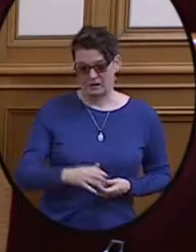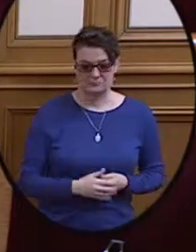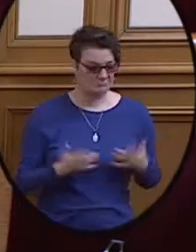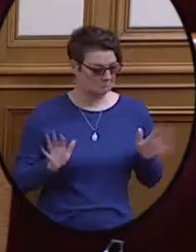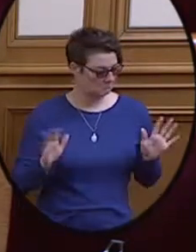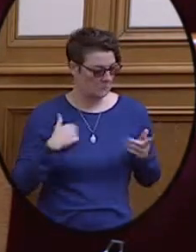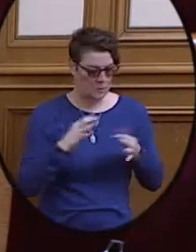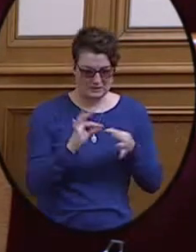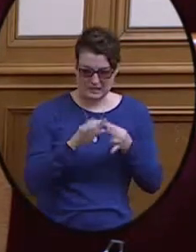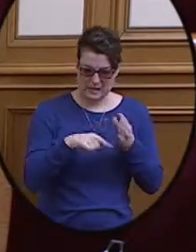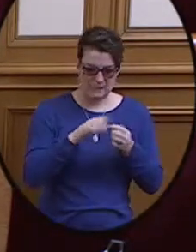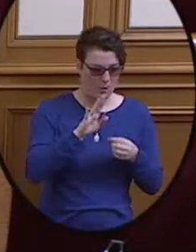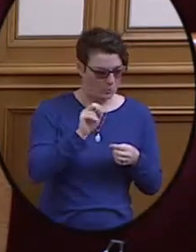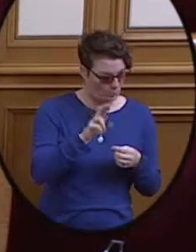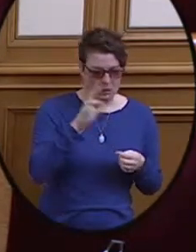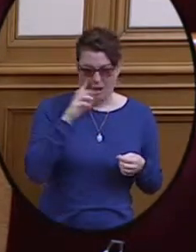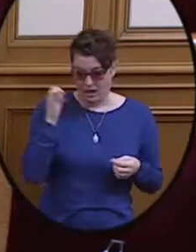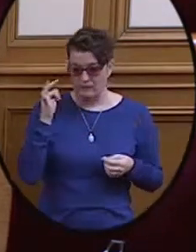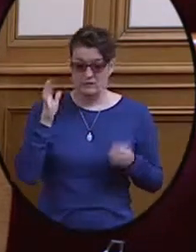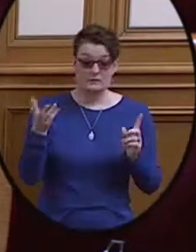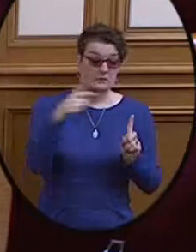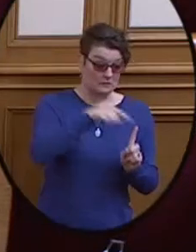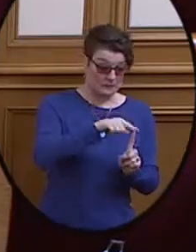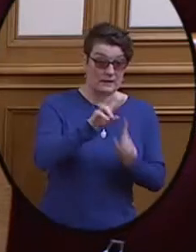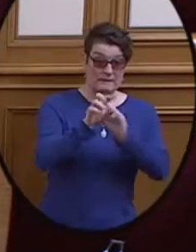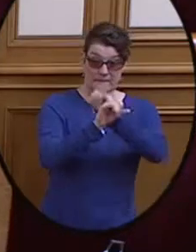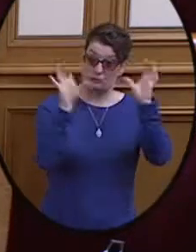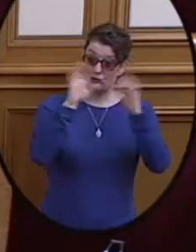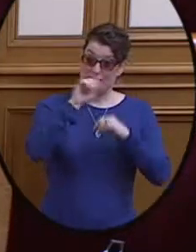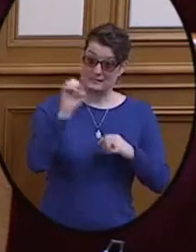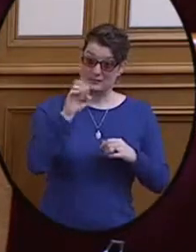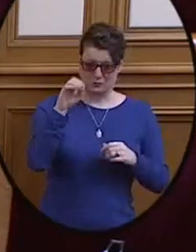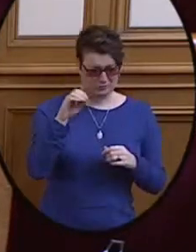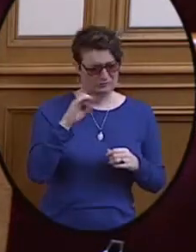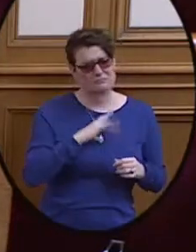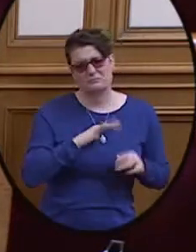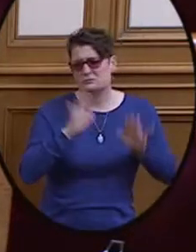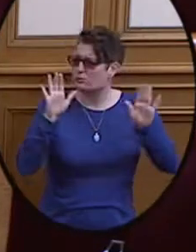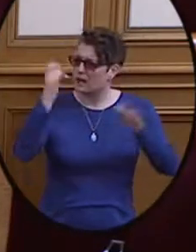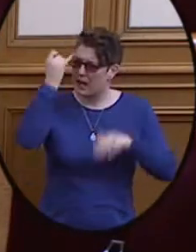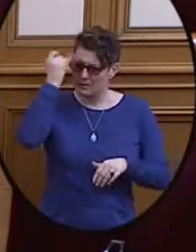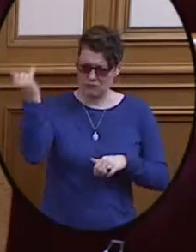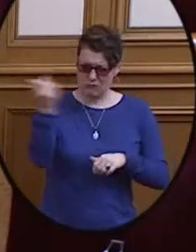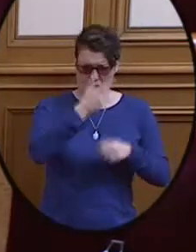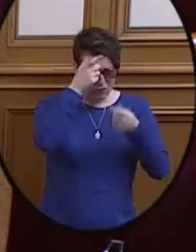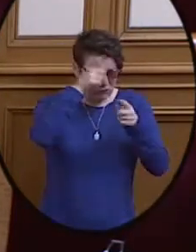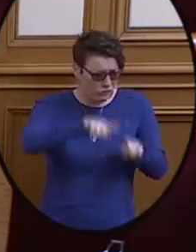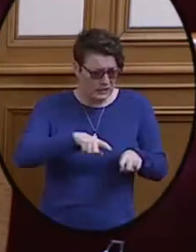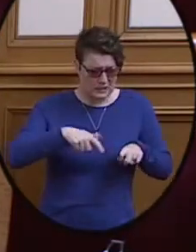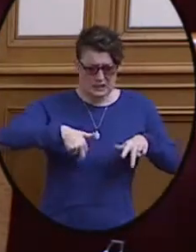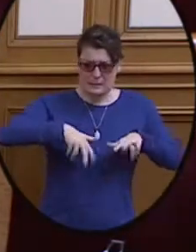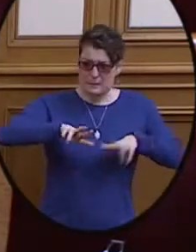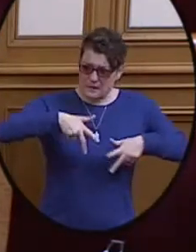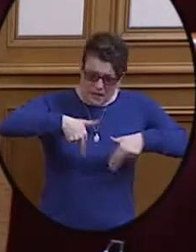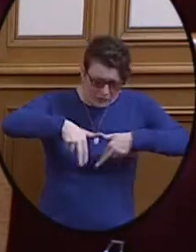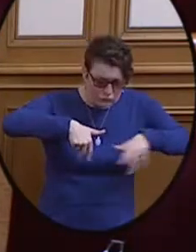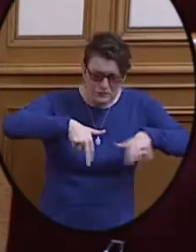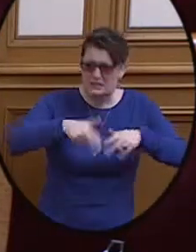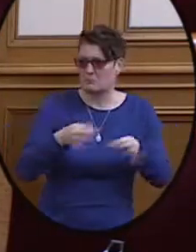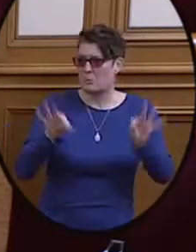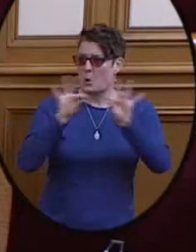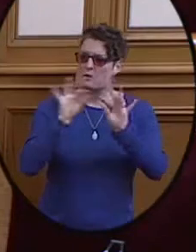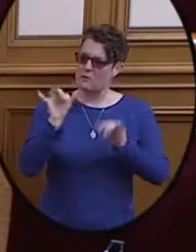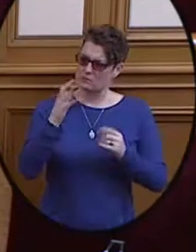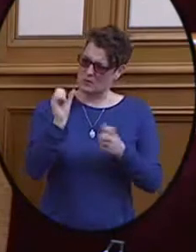wanted to say about Uber and Lyft. For Vision Zero, I think this is a great idea. I think we can all agree that pedestrian safety is super important. And I wanted to throw out